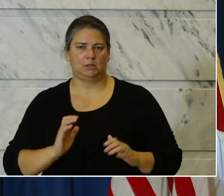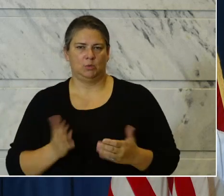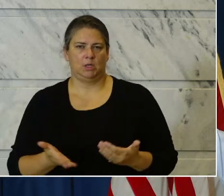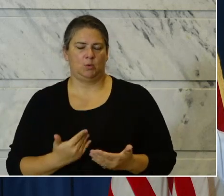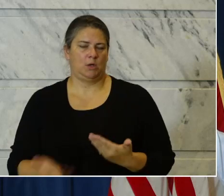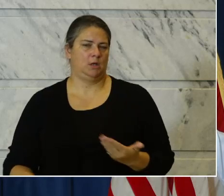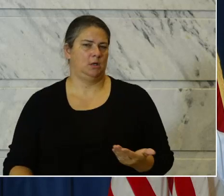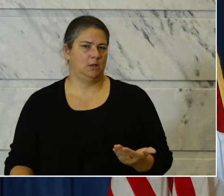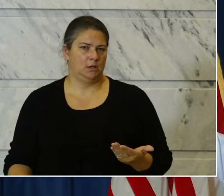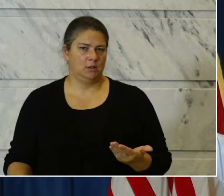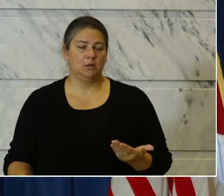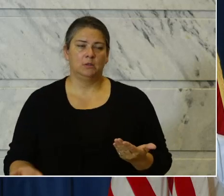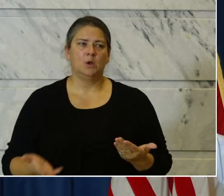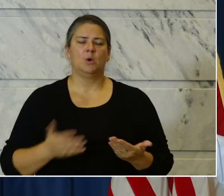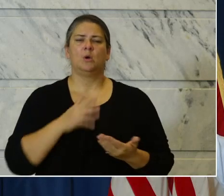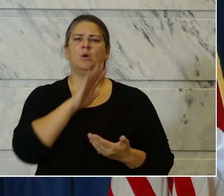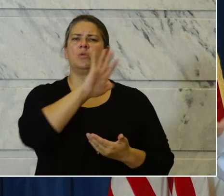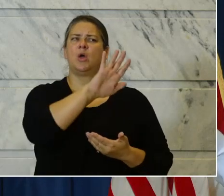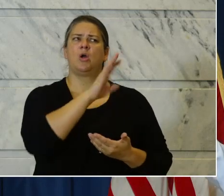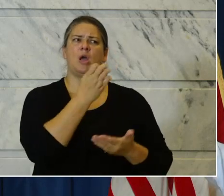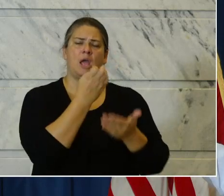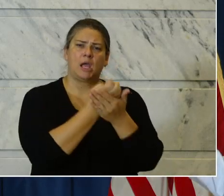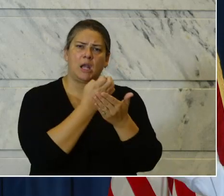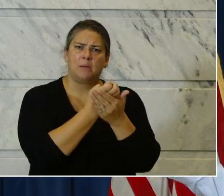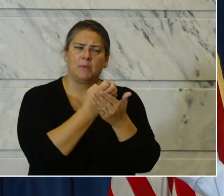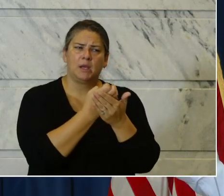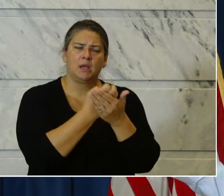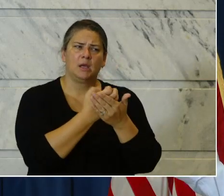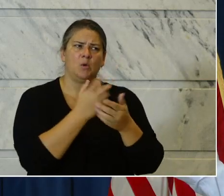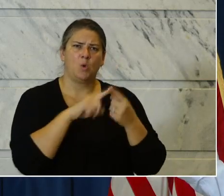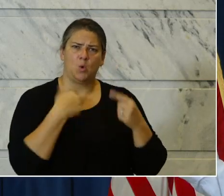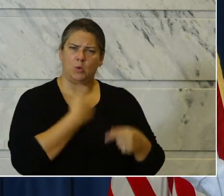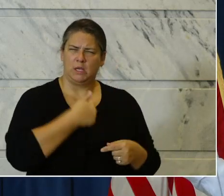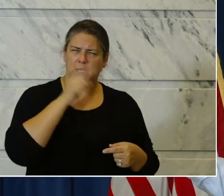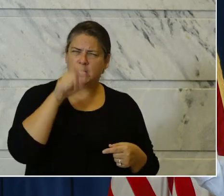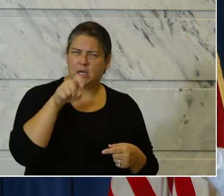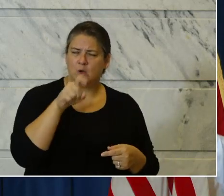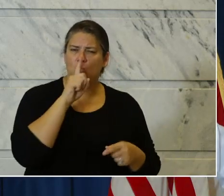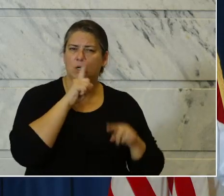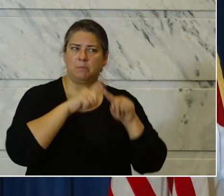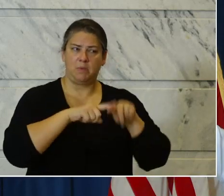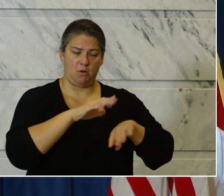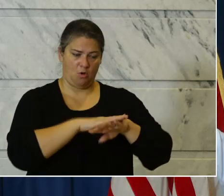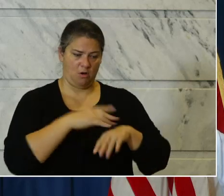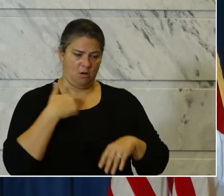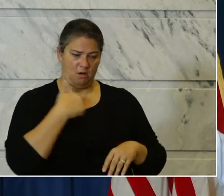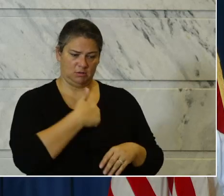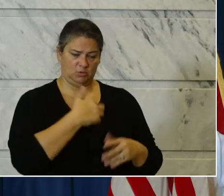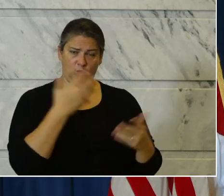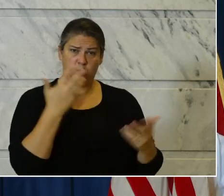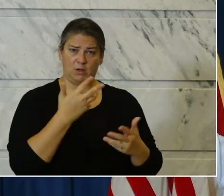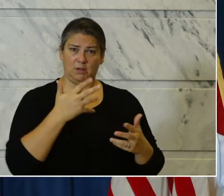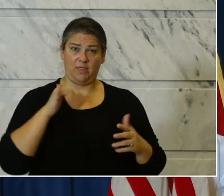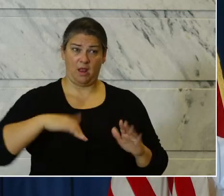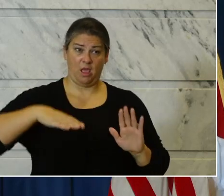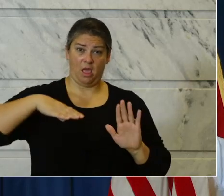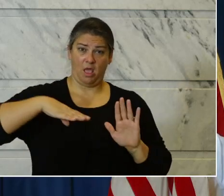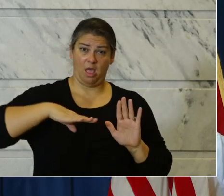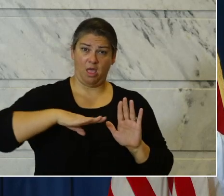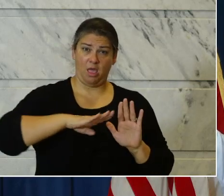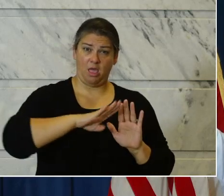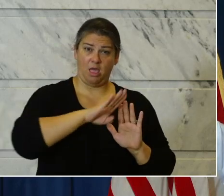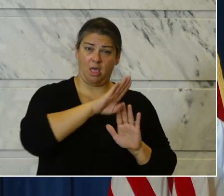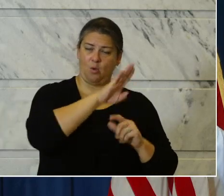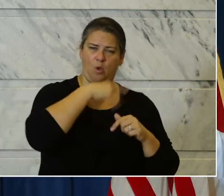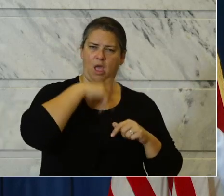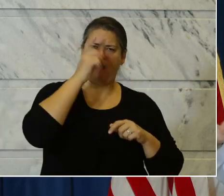need, the economic activity that we need is all dependent on us stopping the escalation and managing the virus.